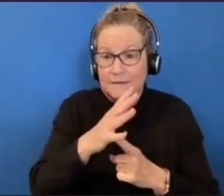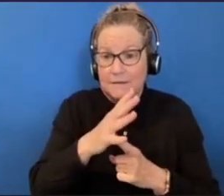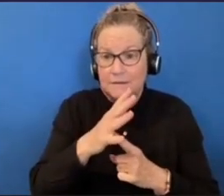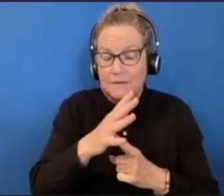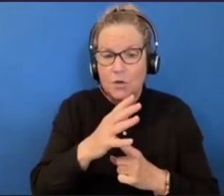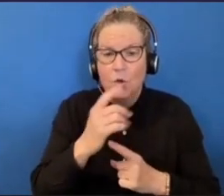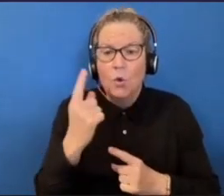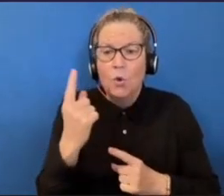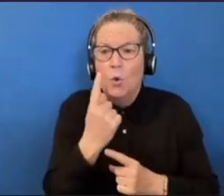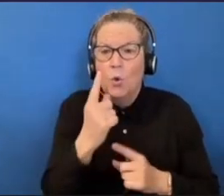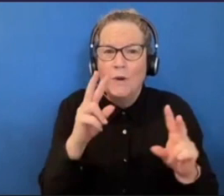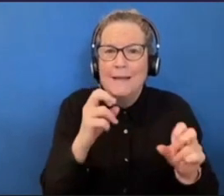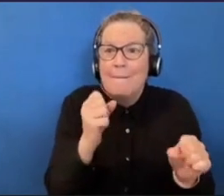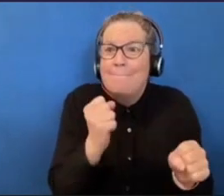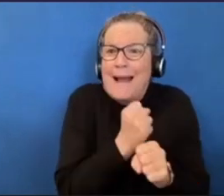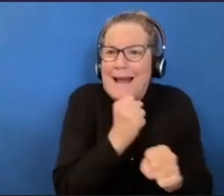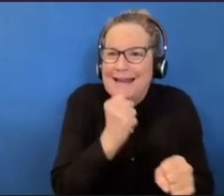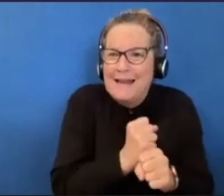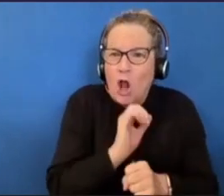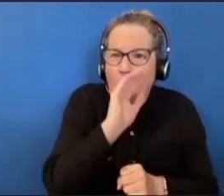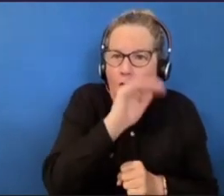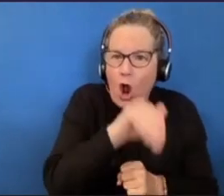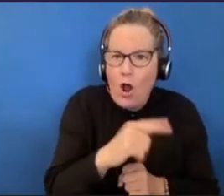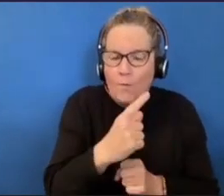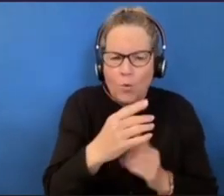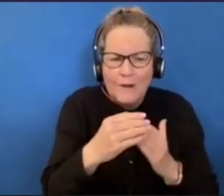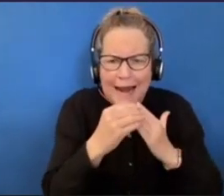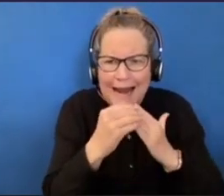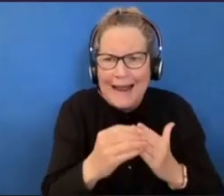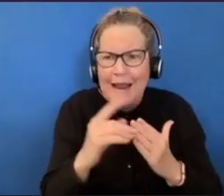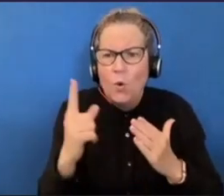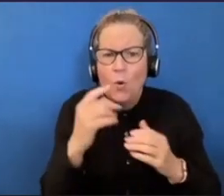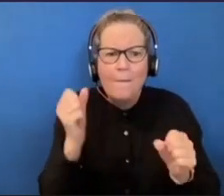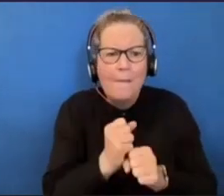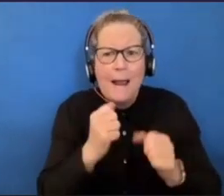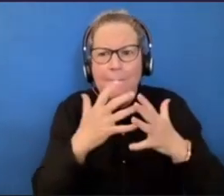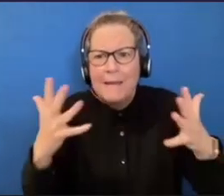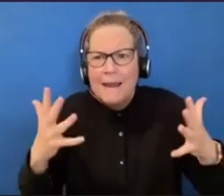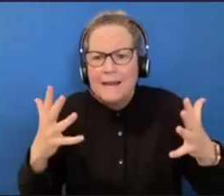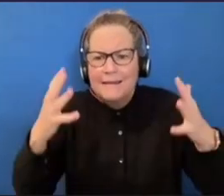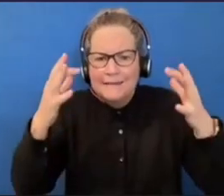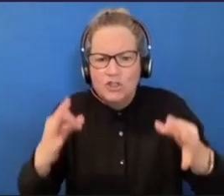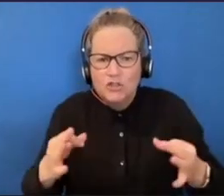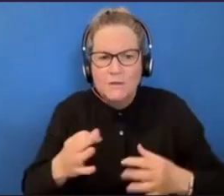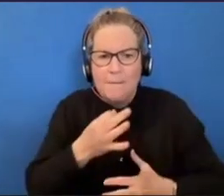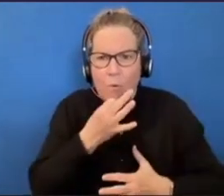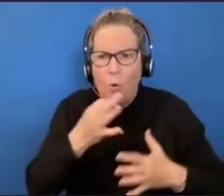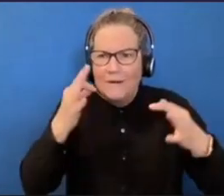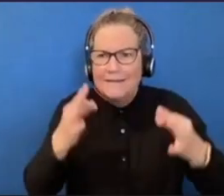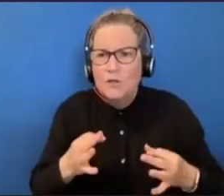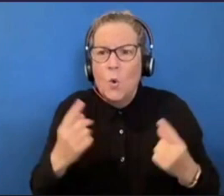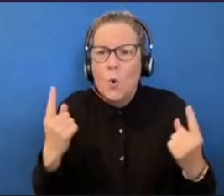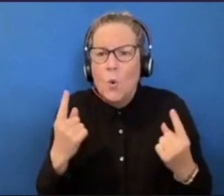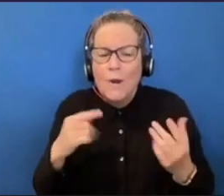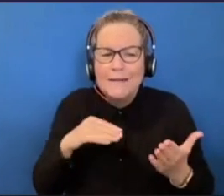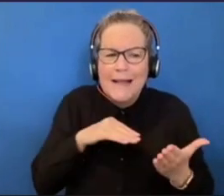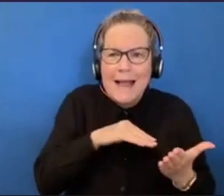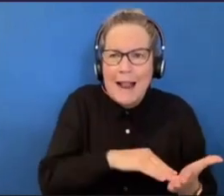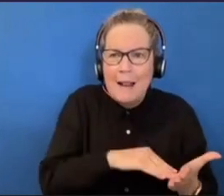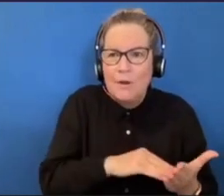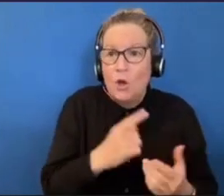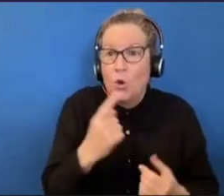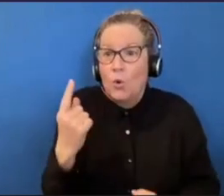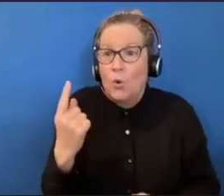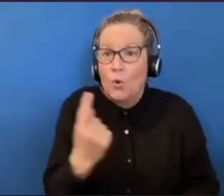who is in the lead, who makes the big decisions and the small ones, who is helping who. And it